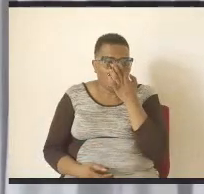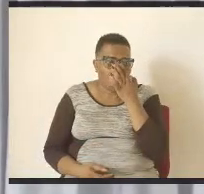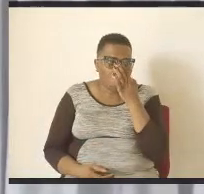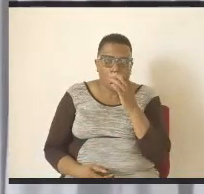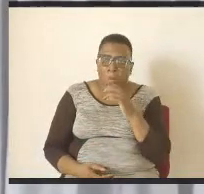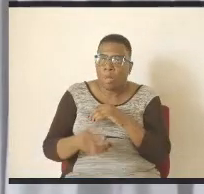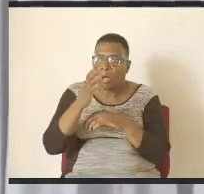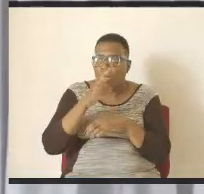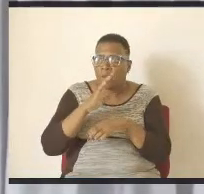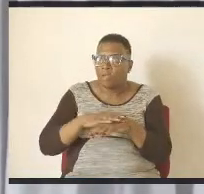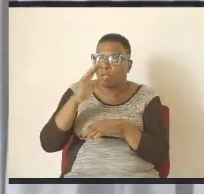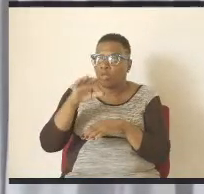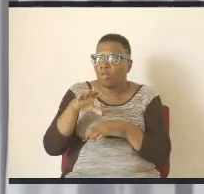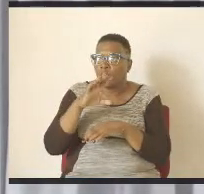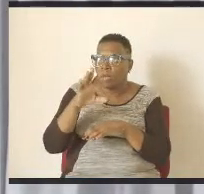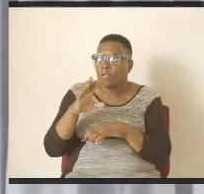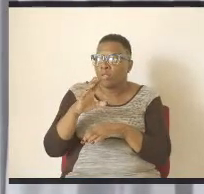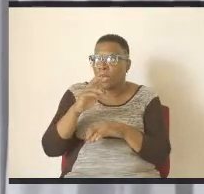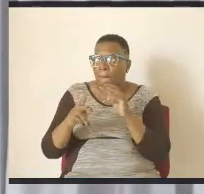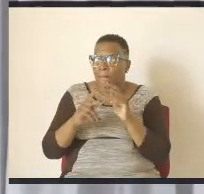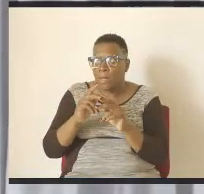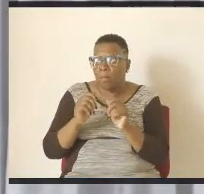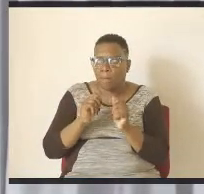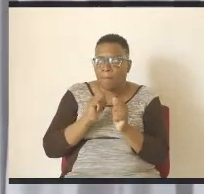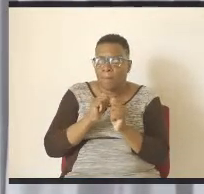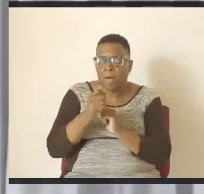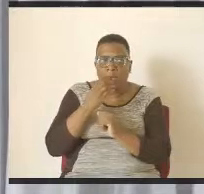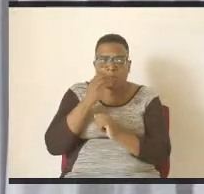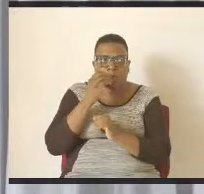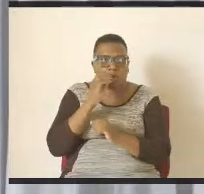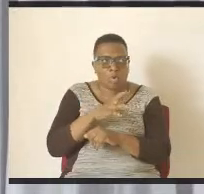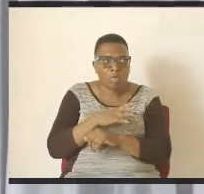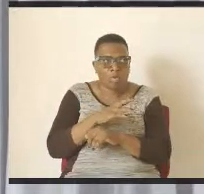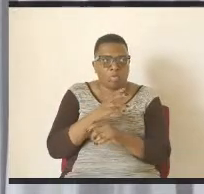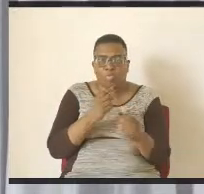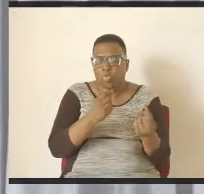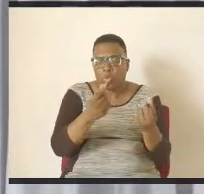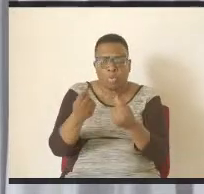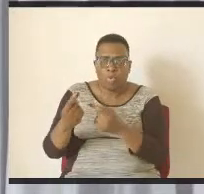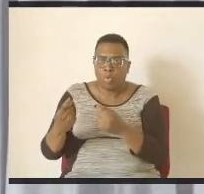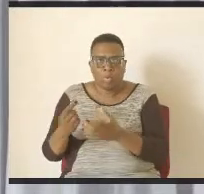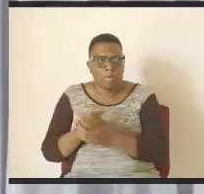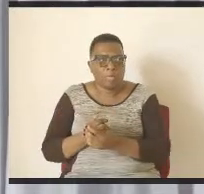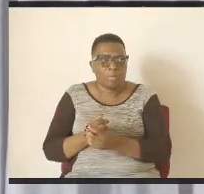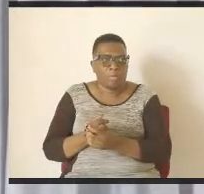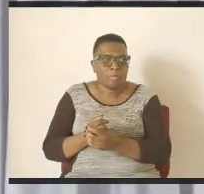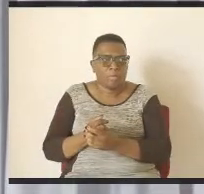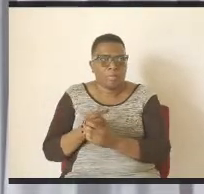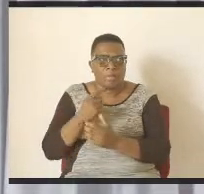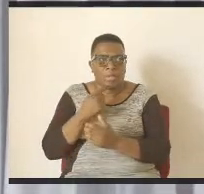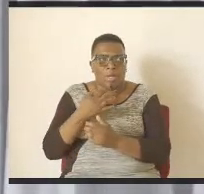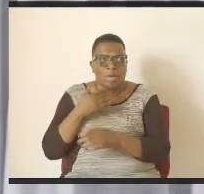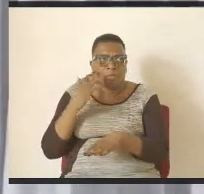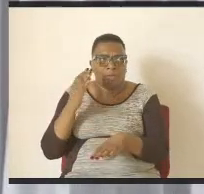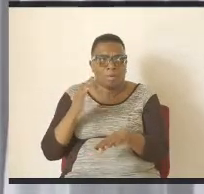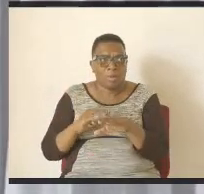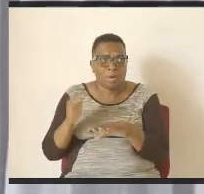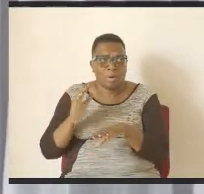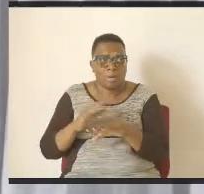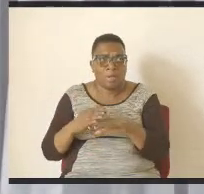down. That's what they're doing. He said, "I could call on angels